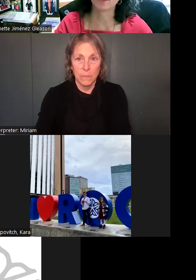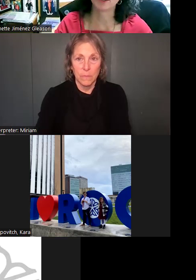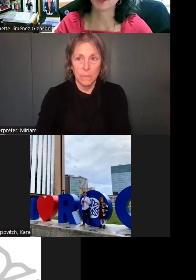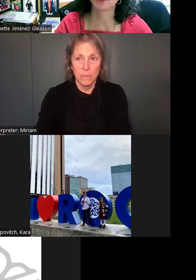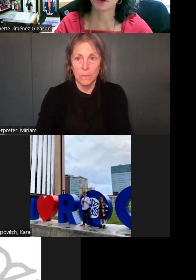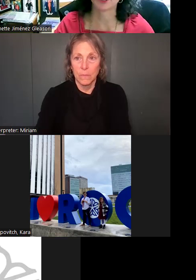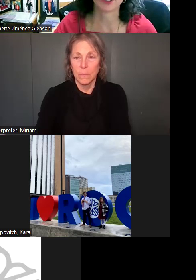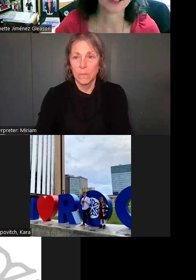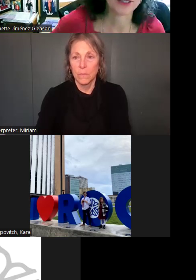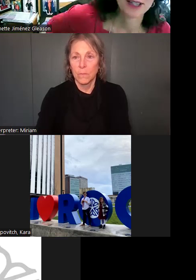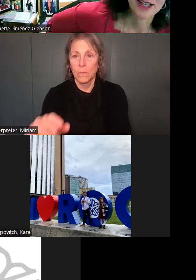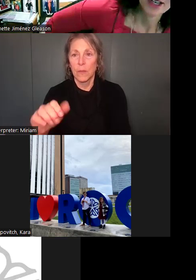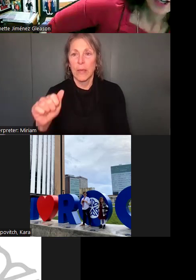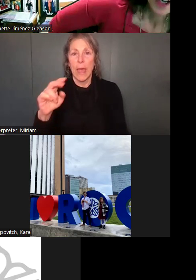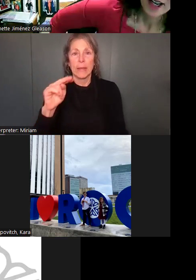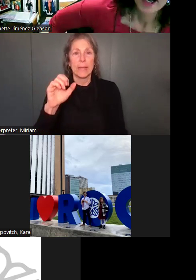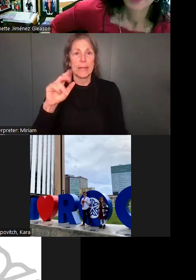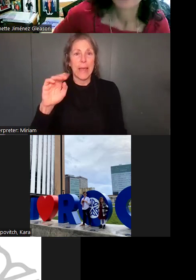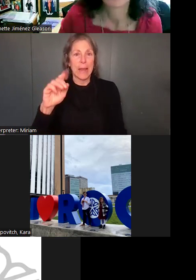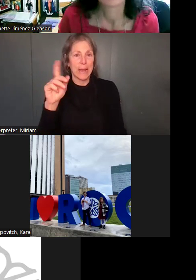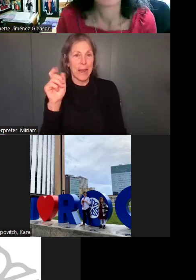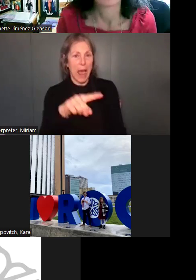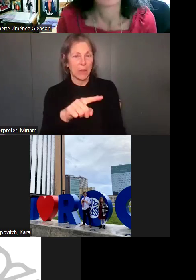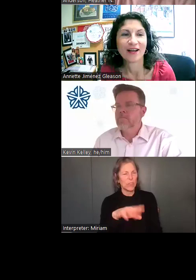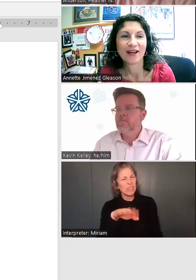Heather, I have a more general question. Yeah.